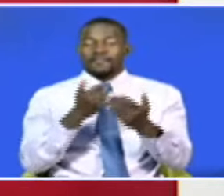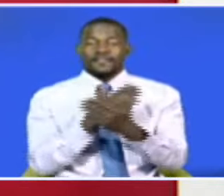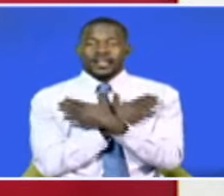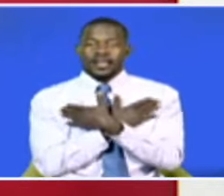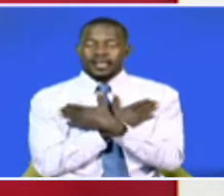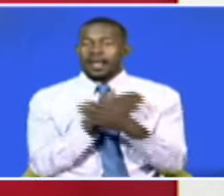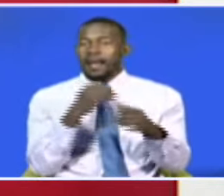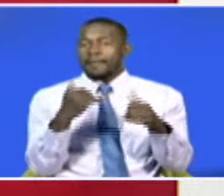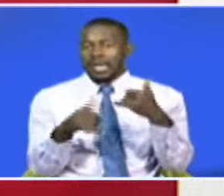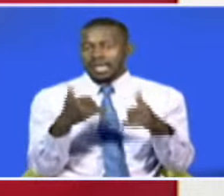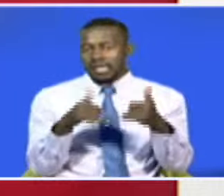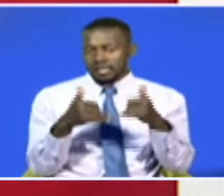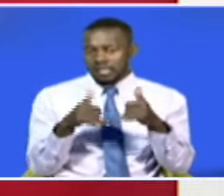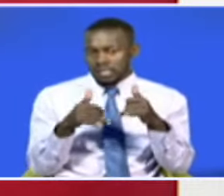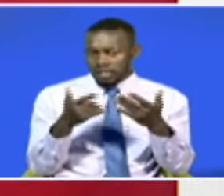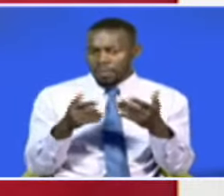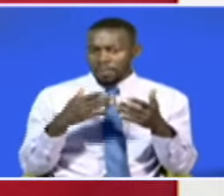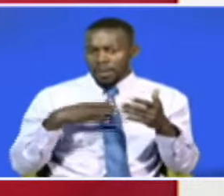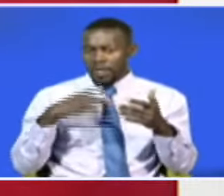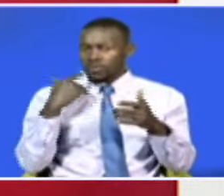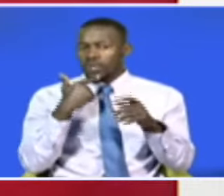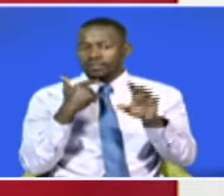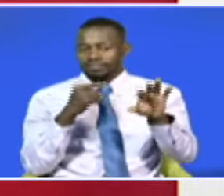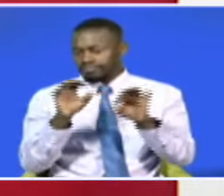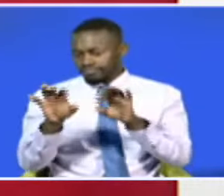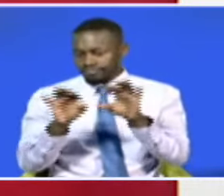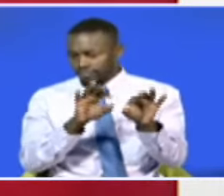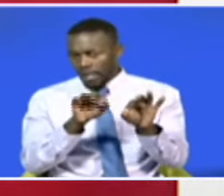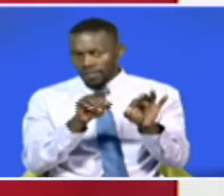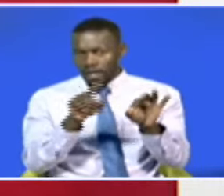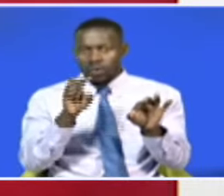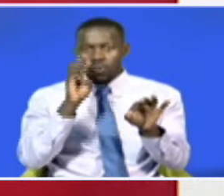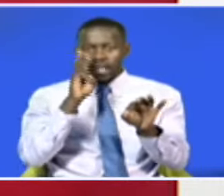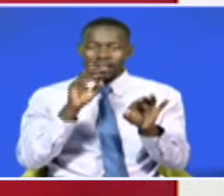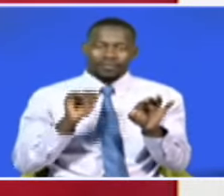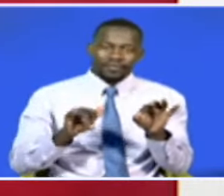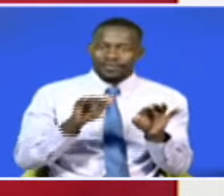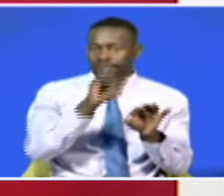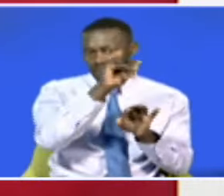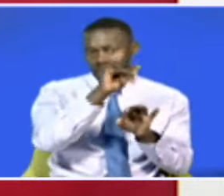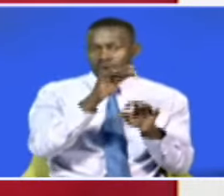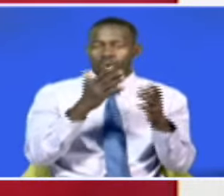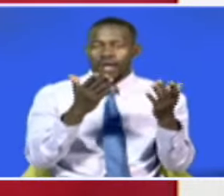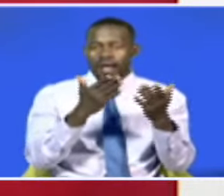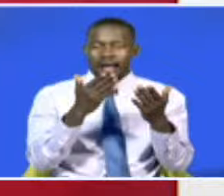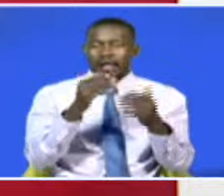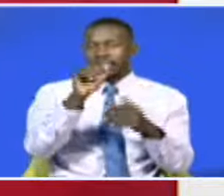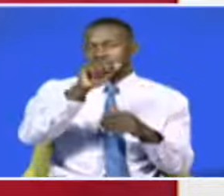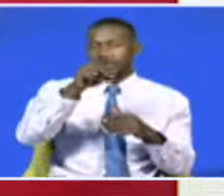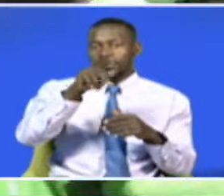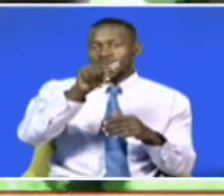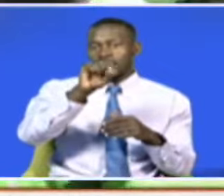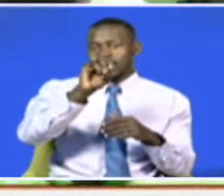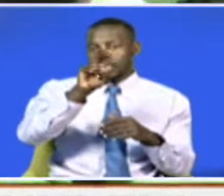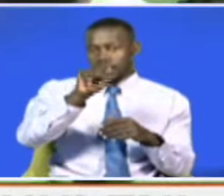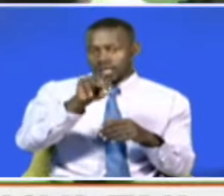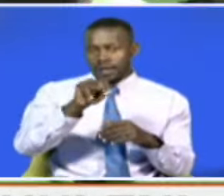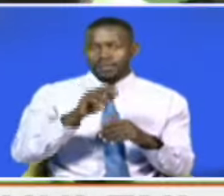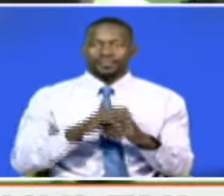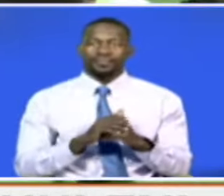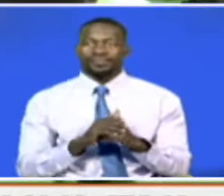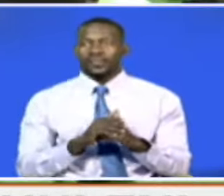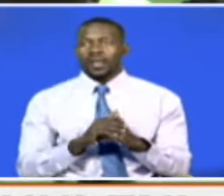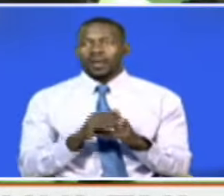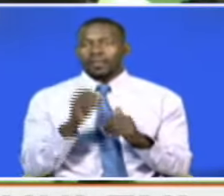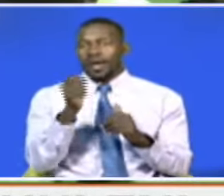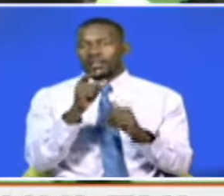16. Chipukizi ambao watakaochaguliwa watasafiri hadi nchini Uhispania kupokea mafunzo. November we are going to Spain